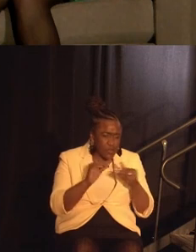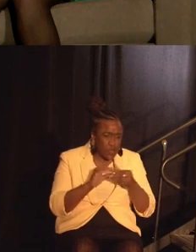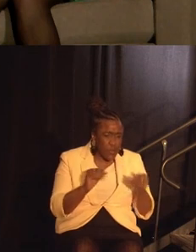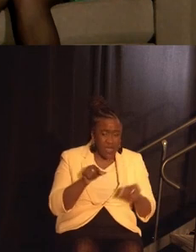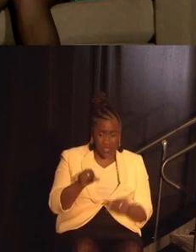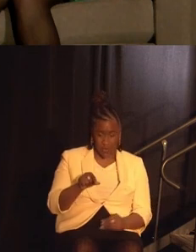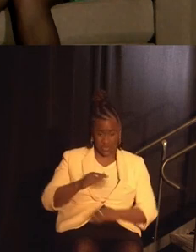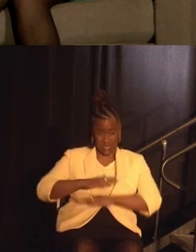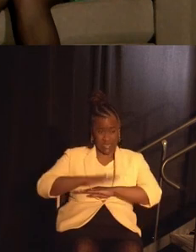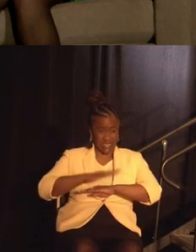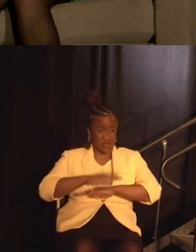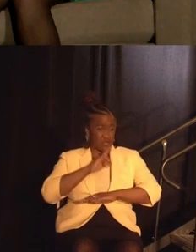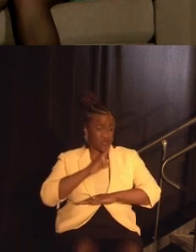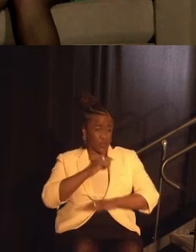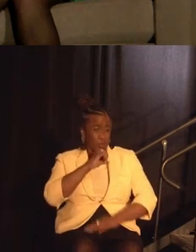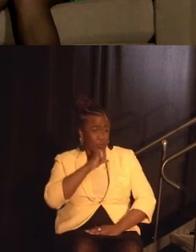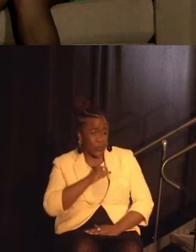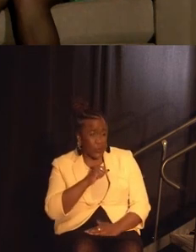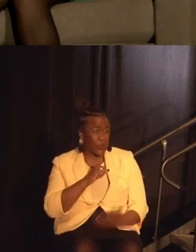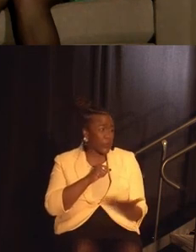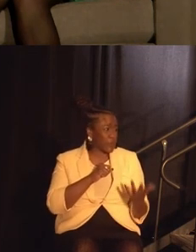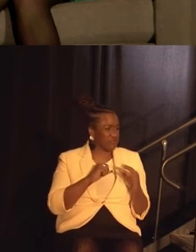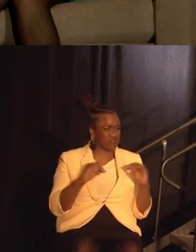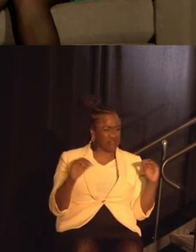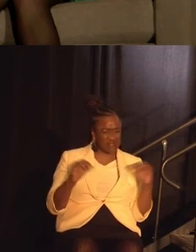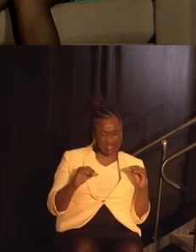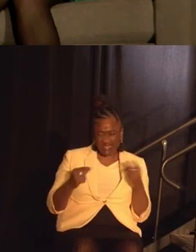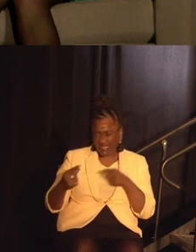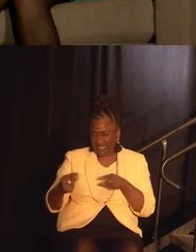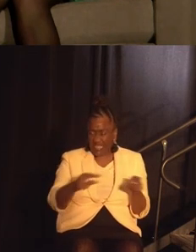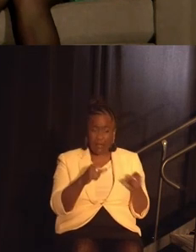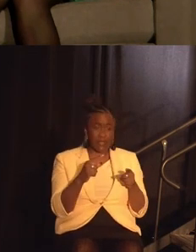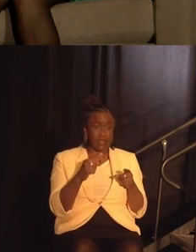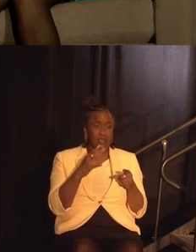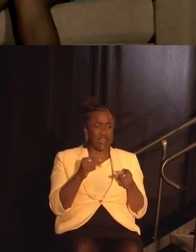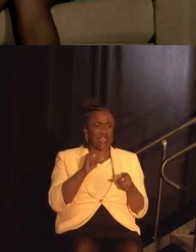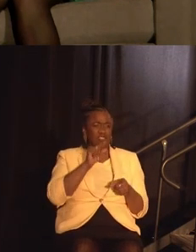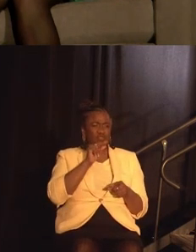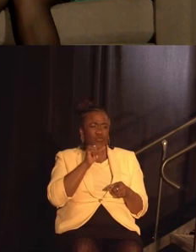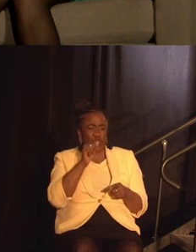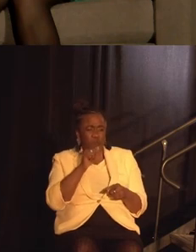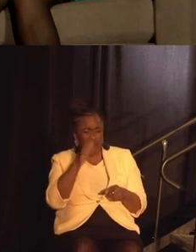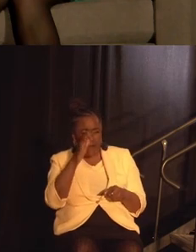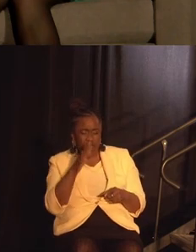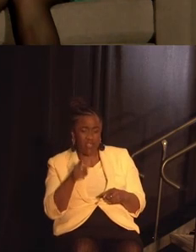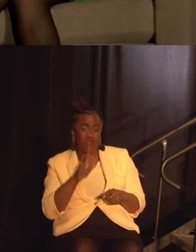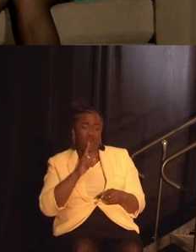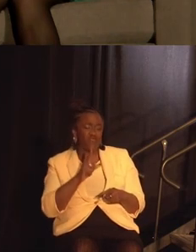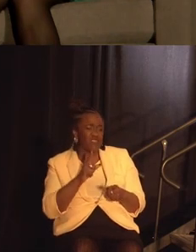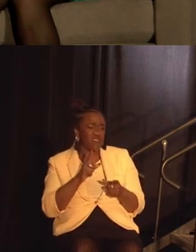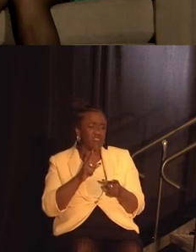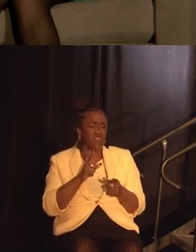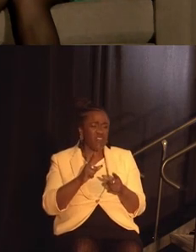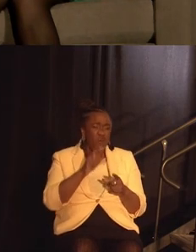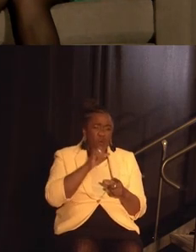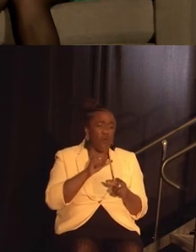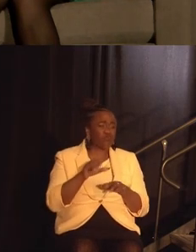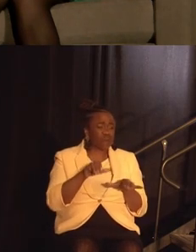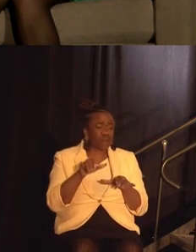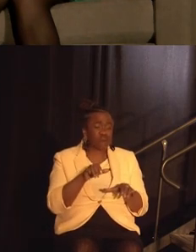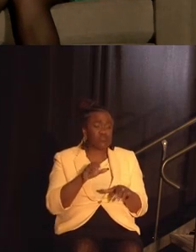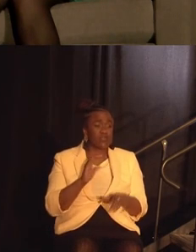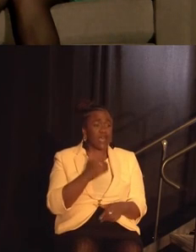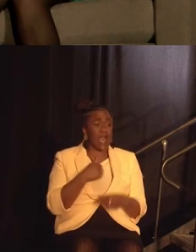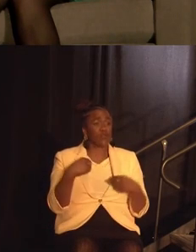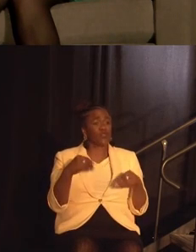and sky-high piles of gnawed bones from the chicken bone man's self-evident pastime. Our story is